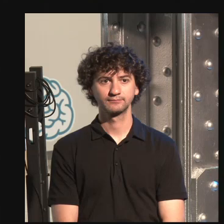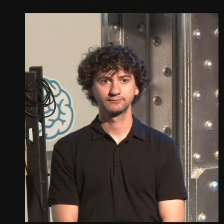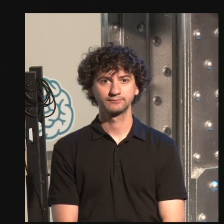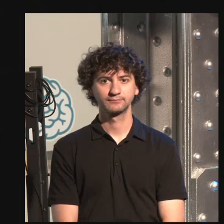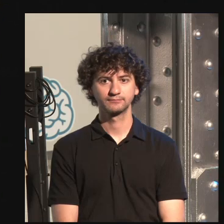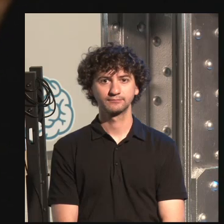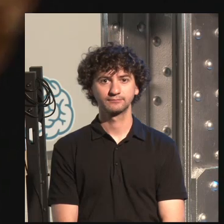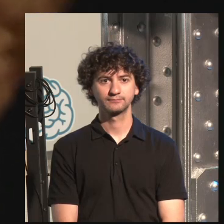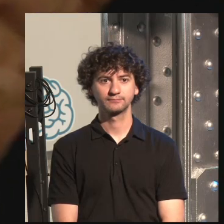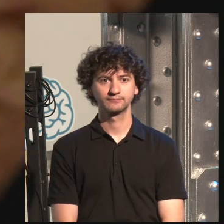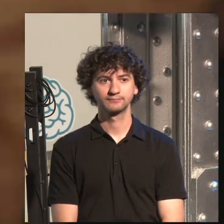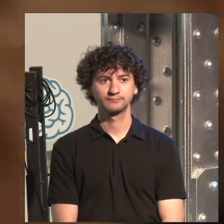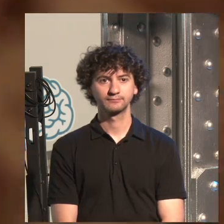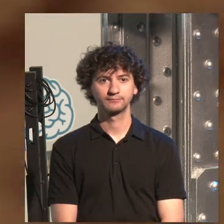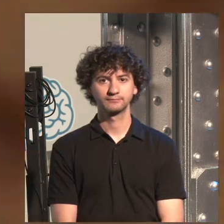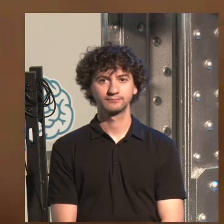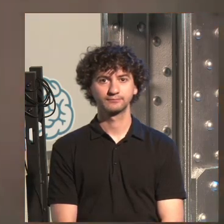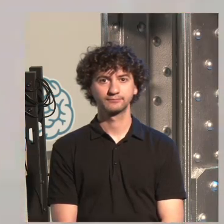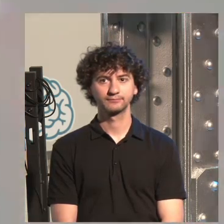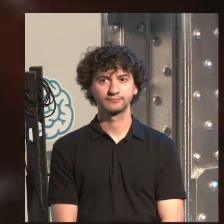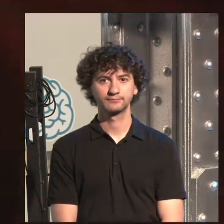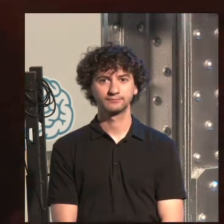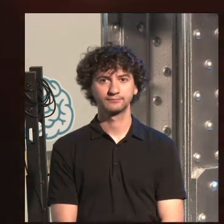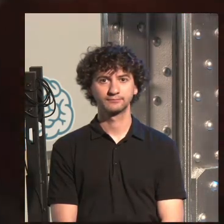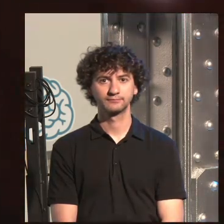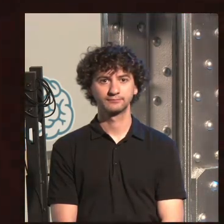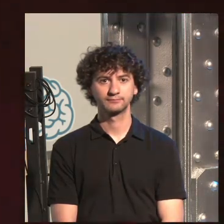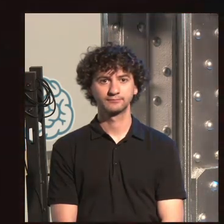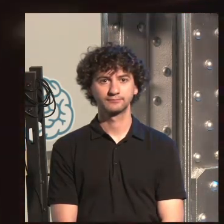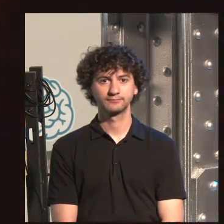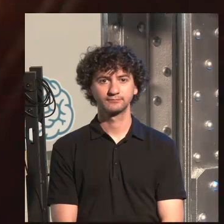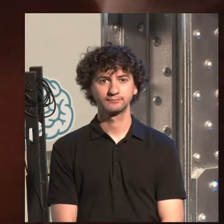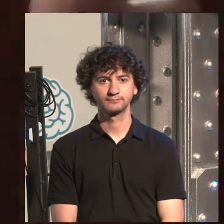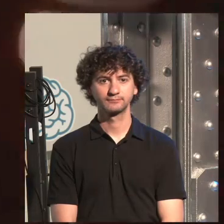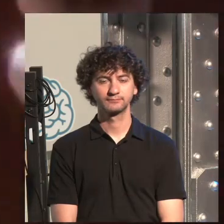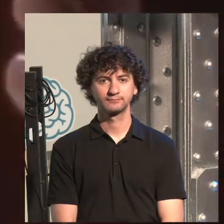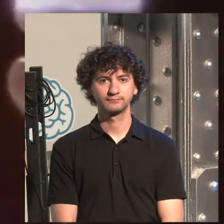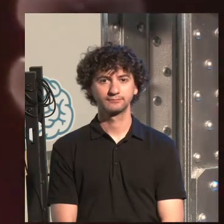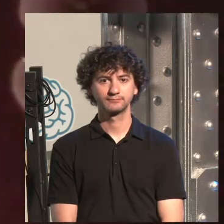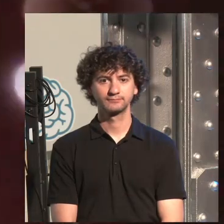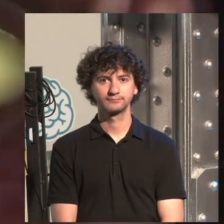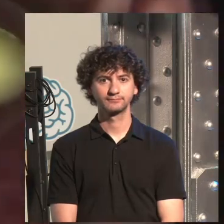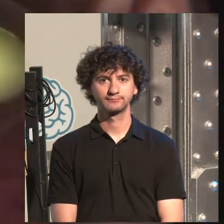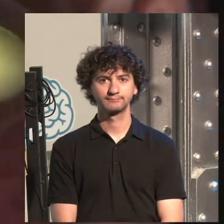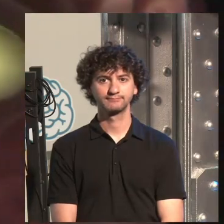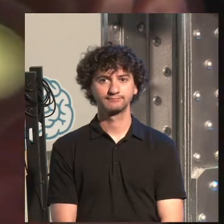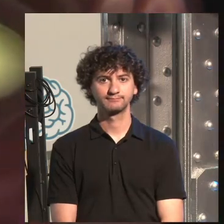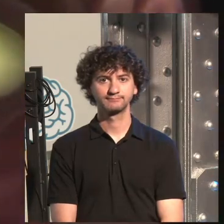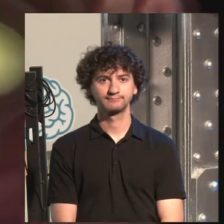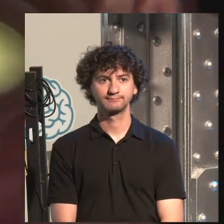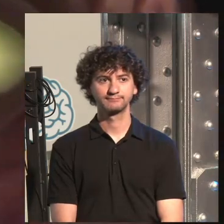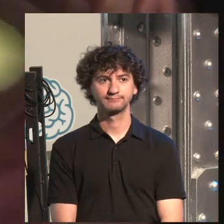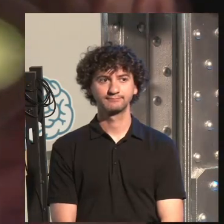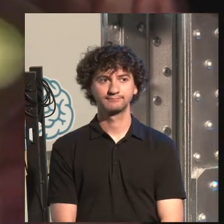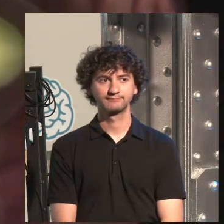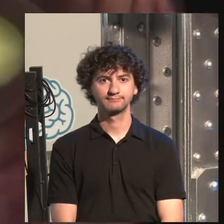The brain can contemplate the vastness. The brain is evolved in successive stages. And we are beautiful. Think of